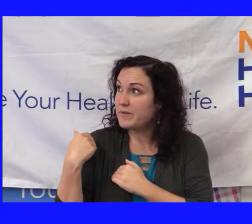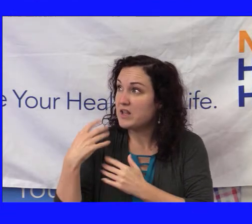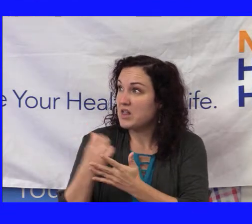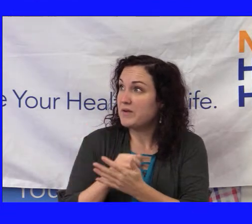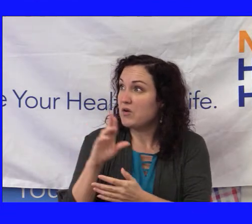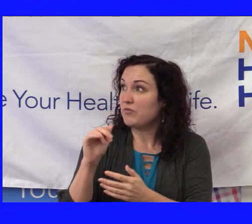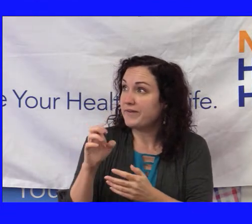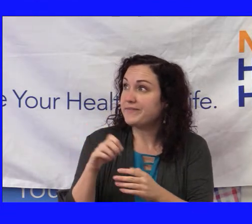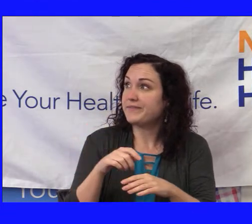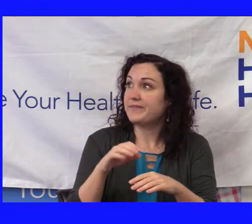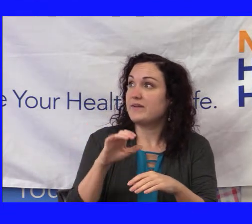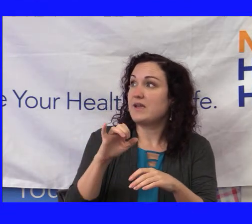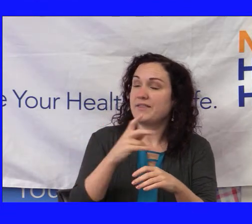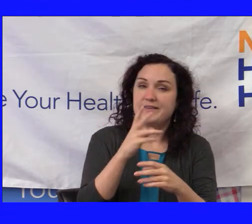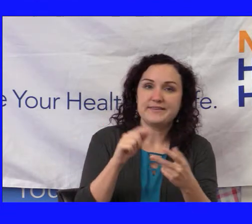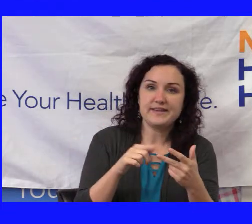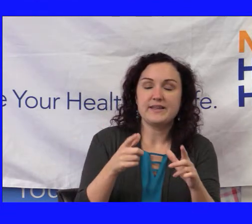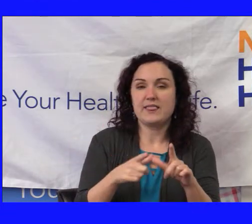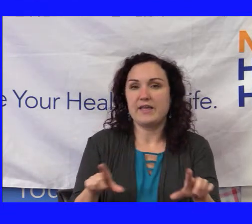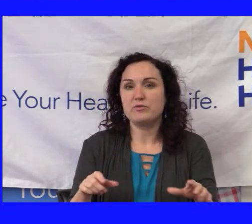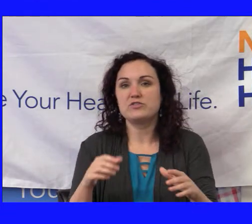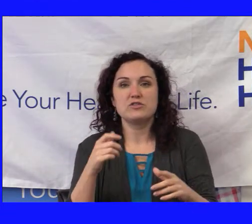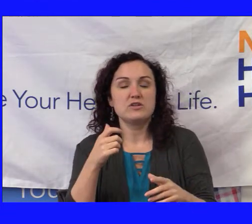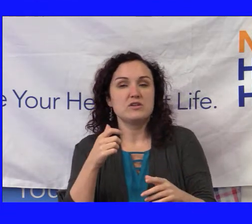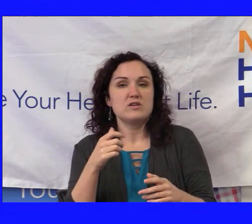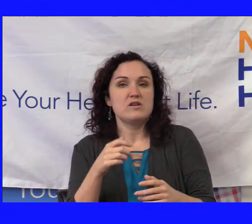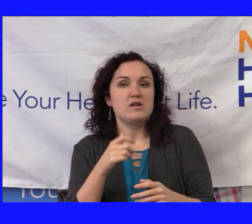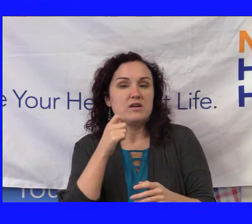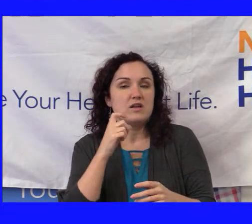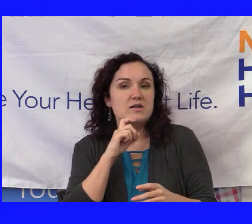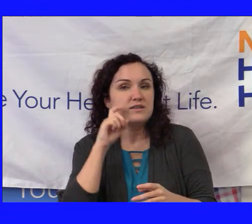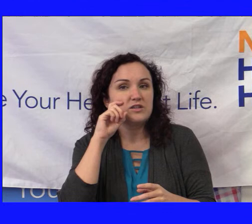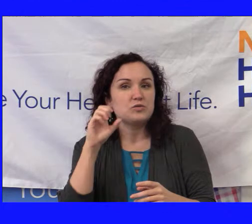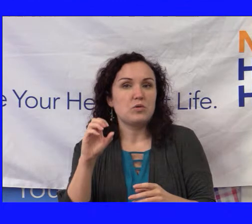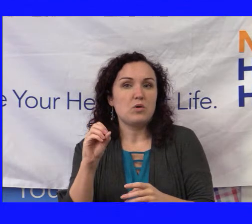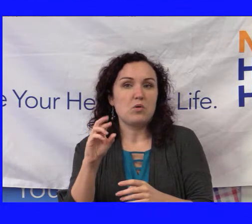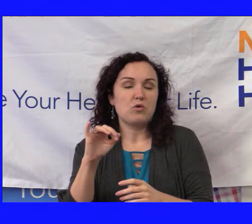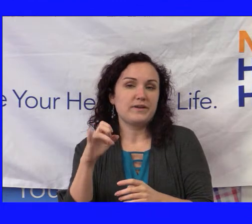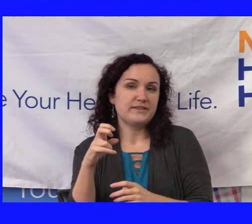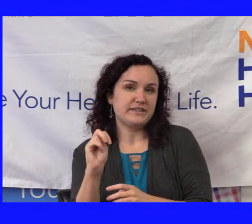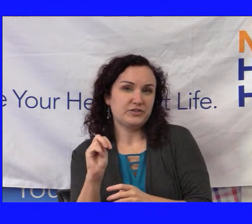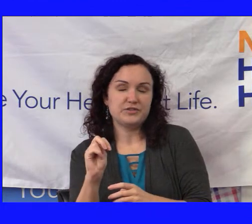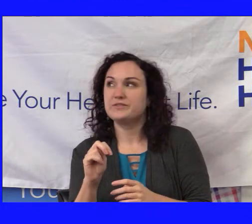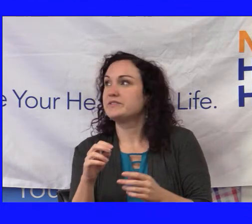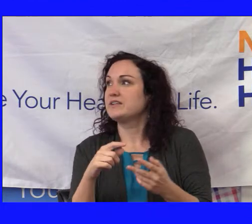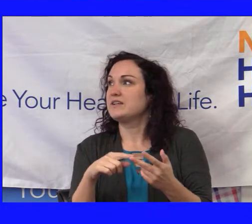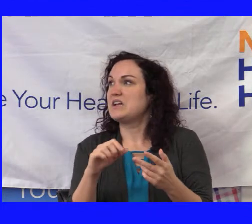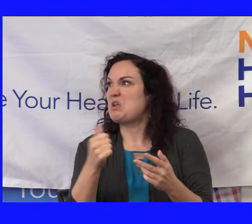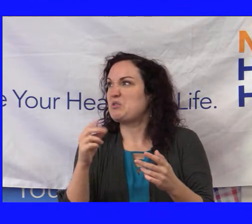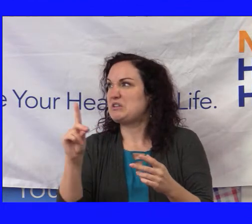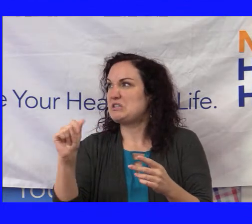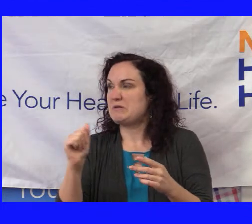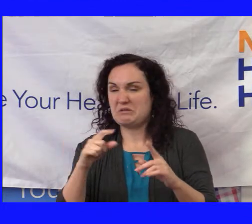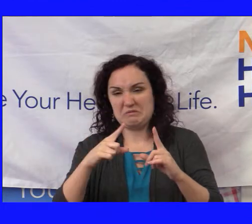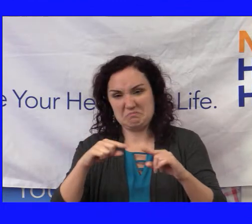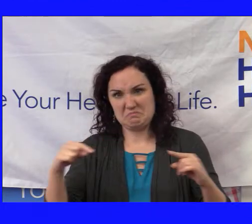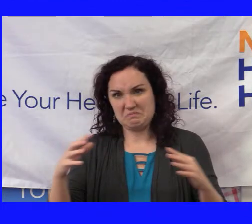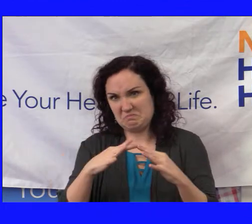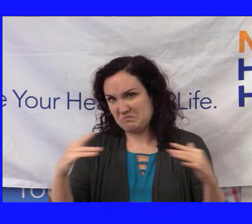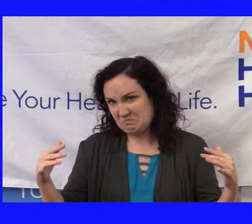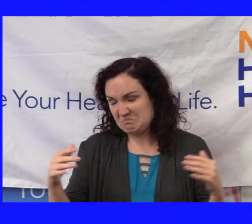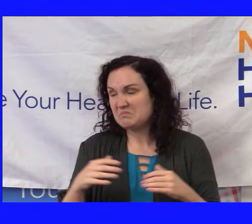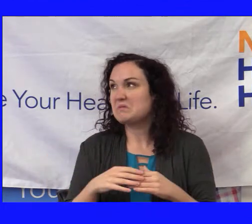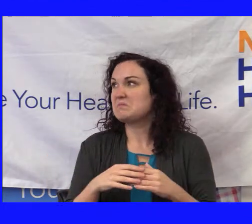race, ethnicity, language, sexual orientation, gender identity, and other disability demographic values